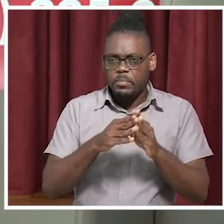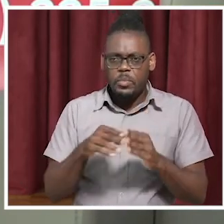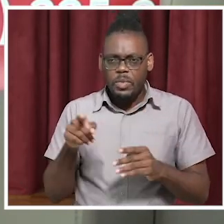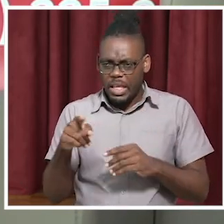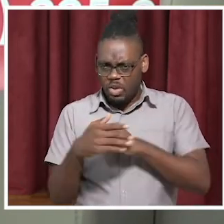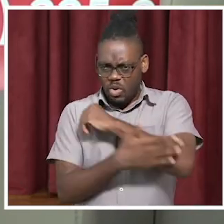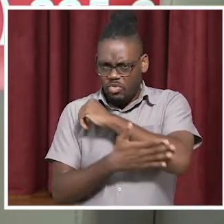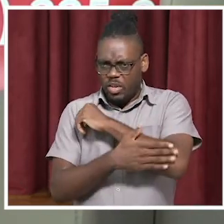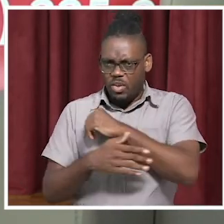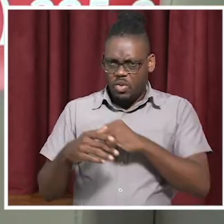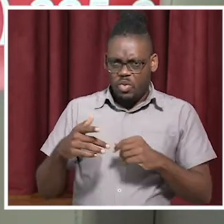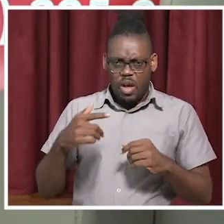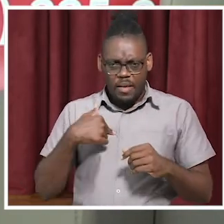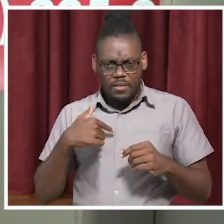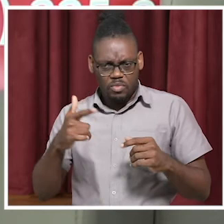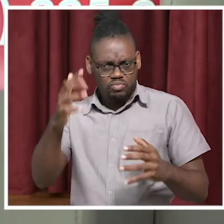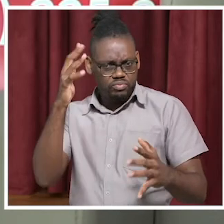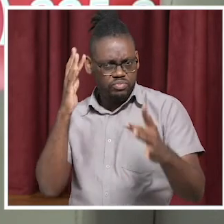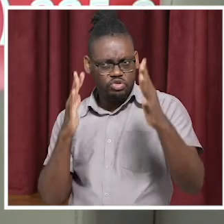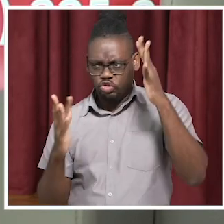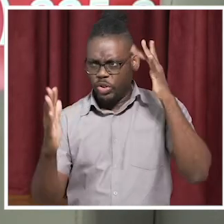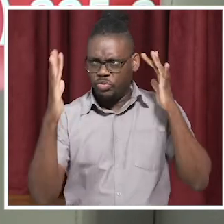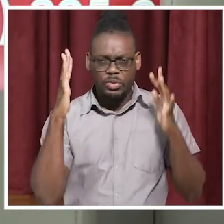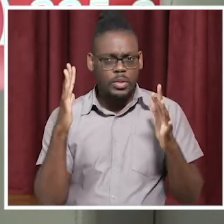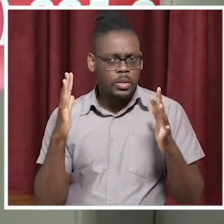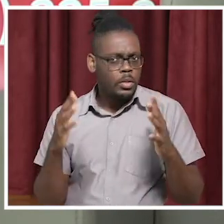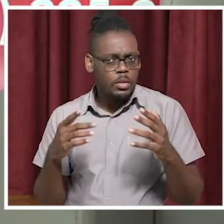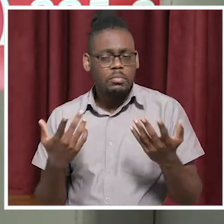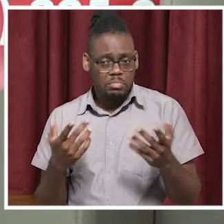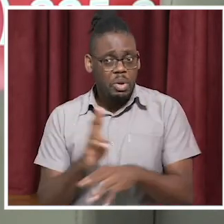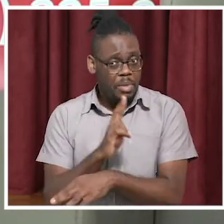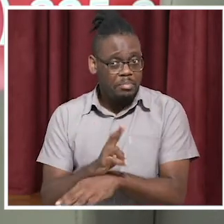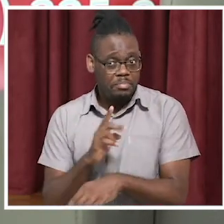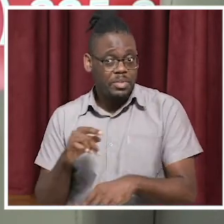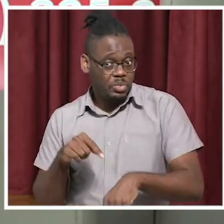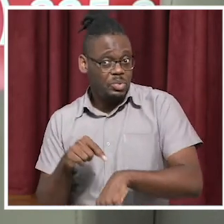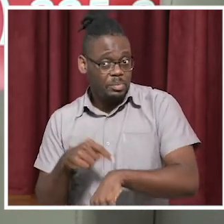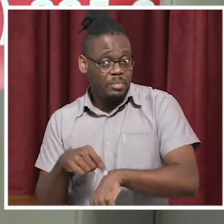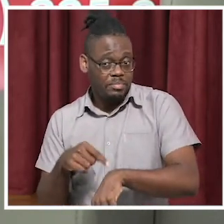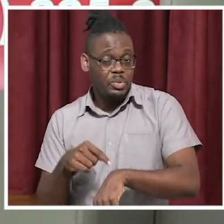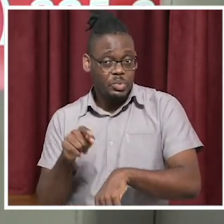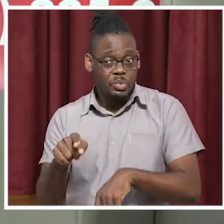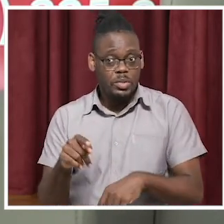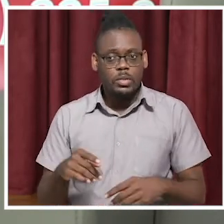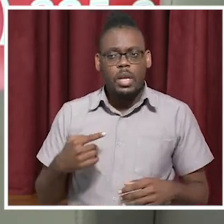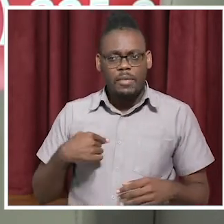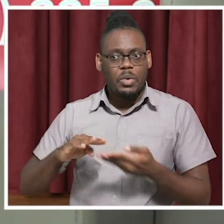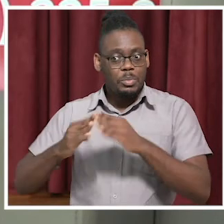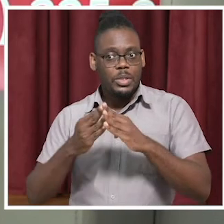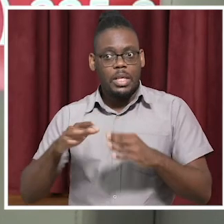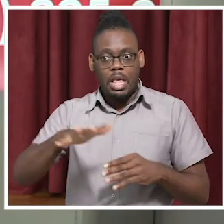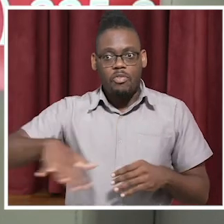may not necessarily have the funds to get transportation to come to the office, and we don't know if it is they have